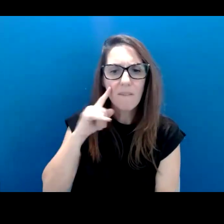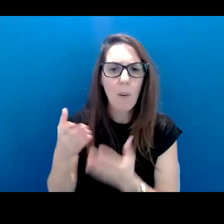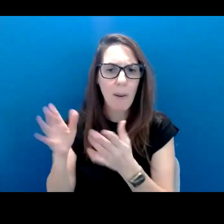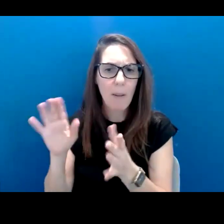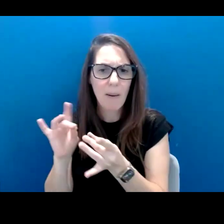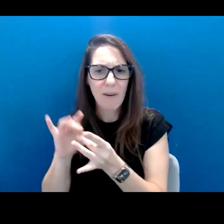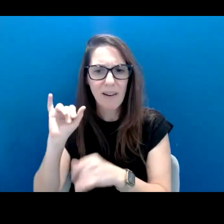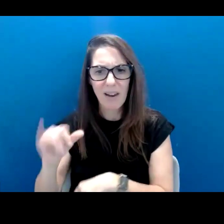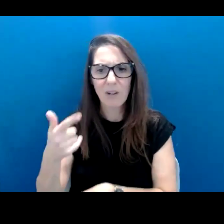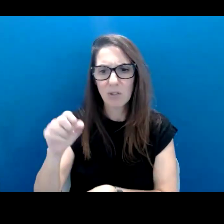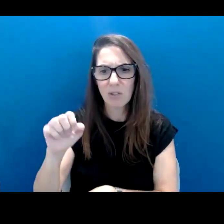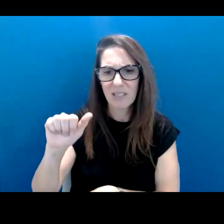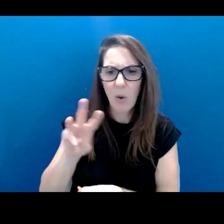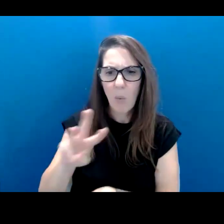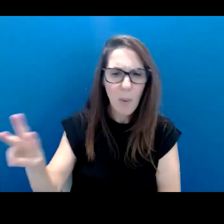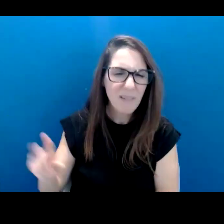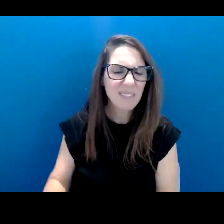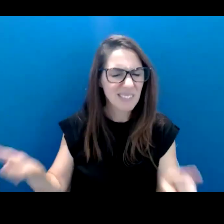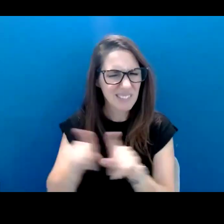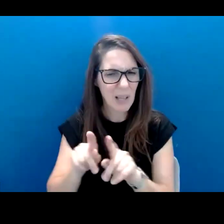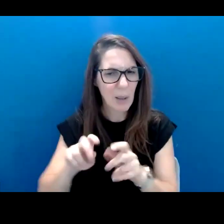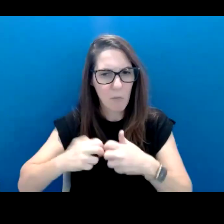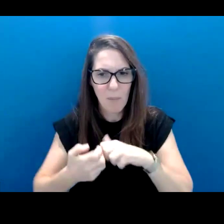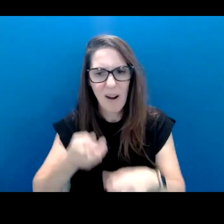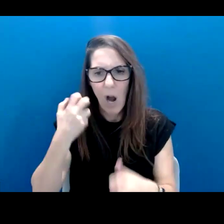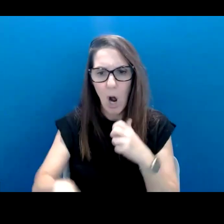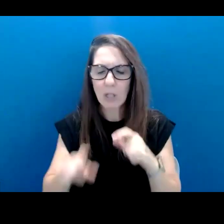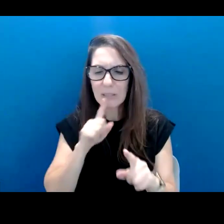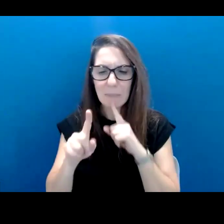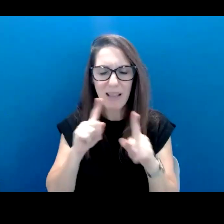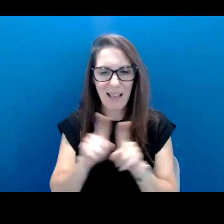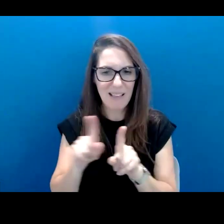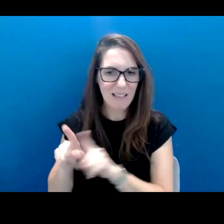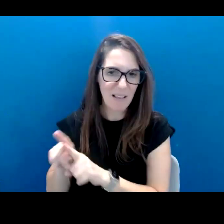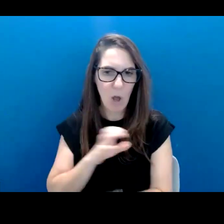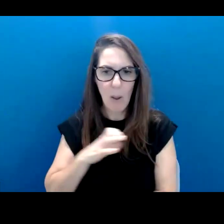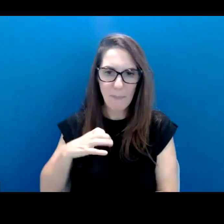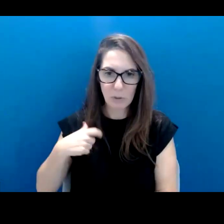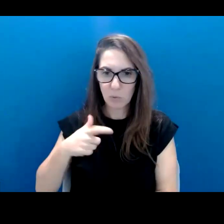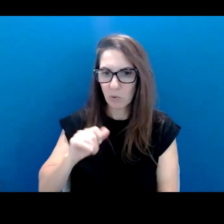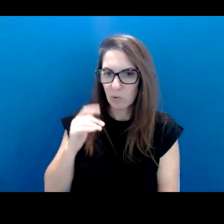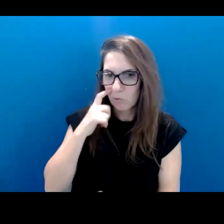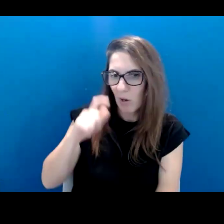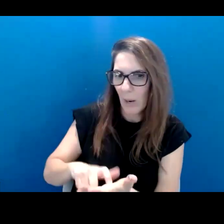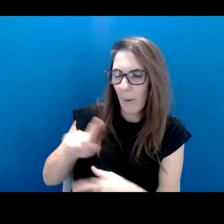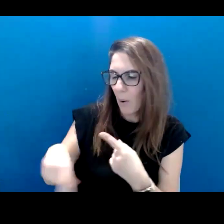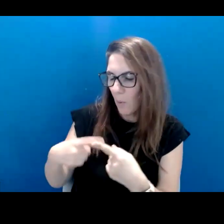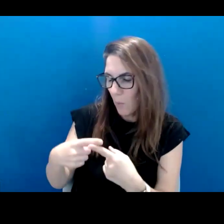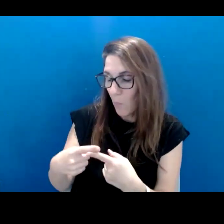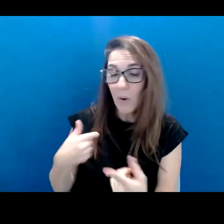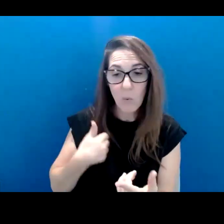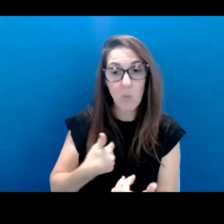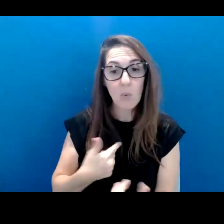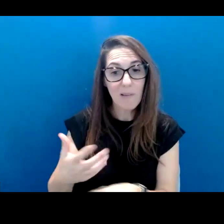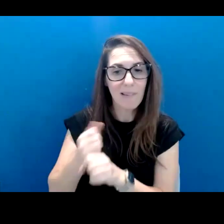all of us. Again, it's the same issues, like it's tough speaking as the committee. We obviously should acknowledge when we receive comments to show,